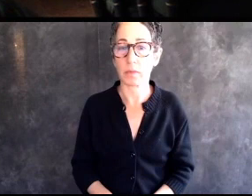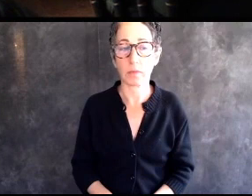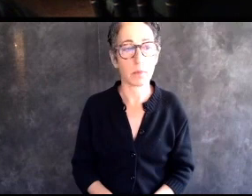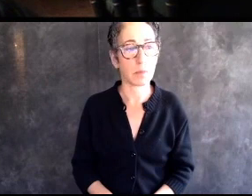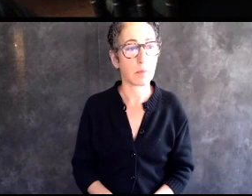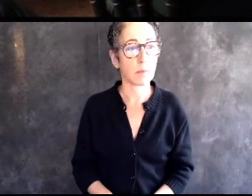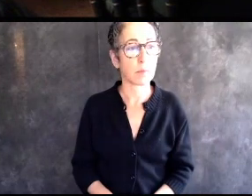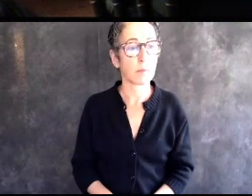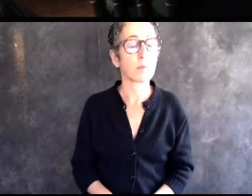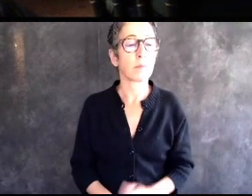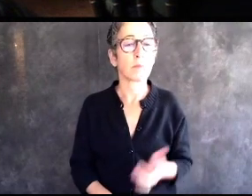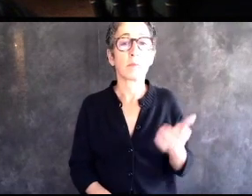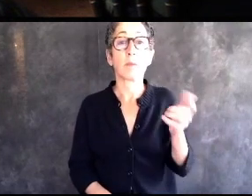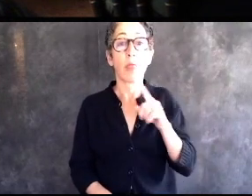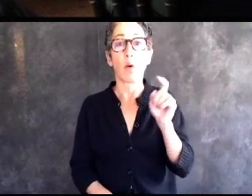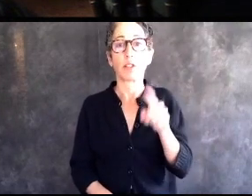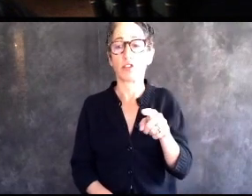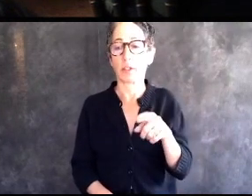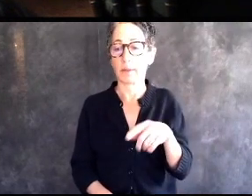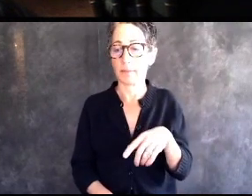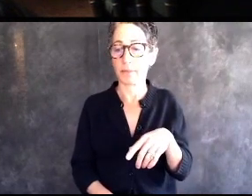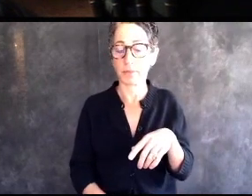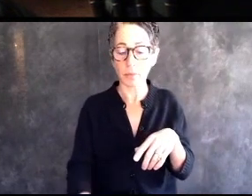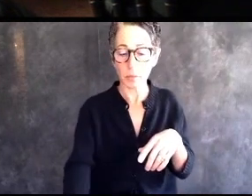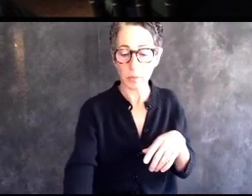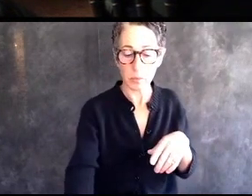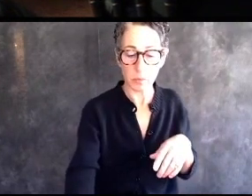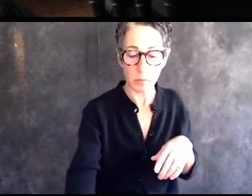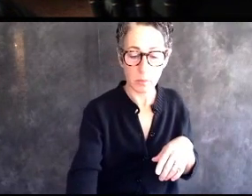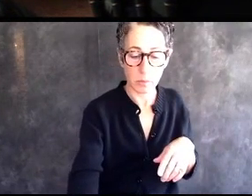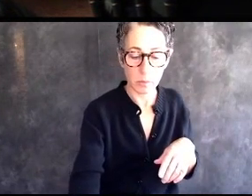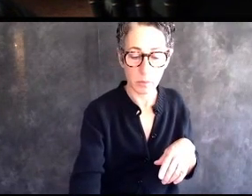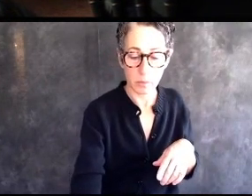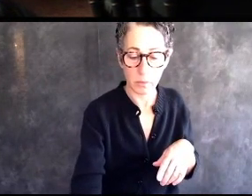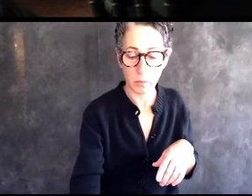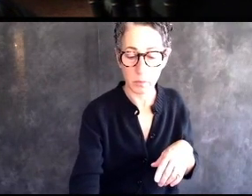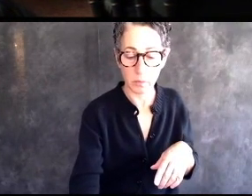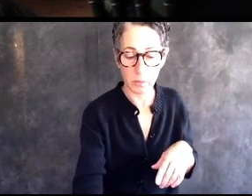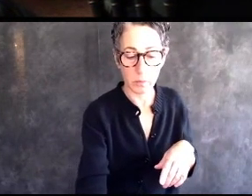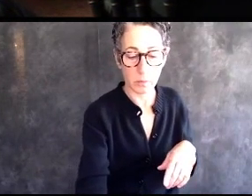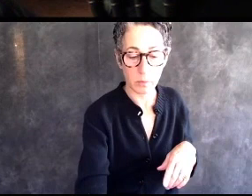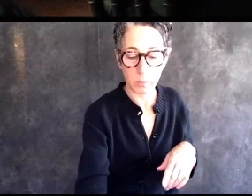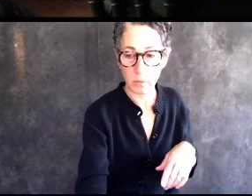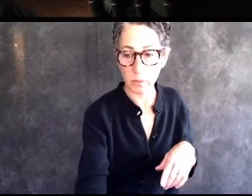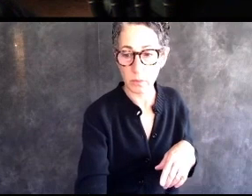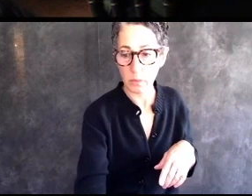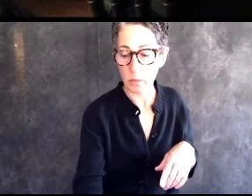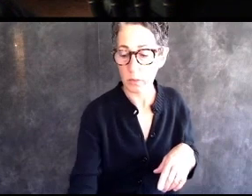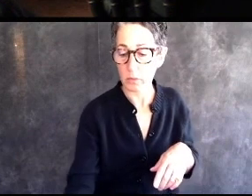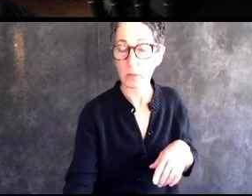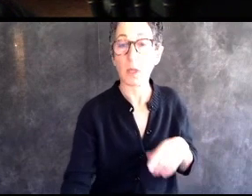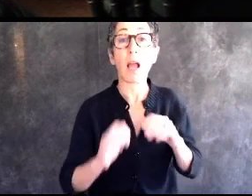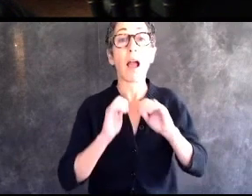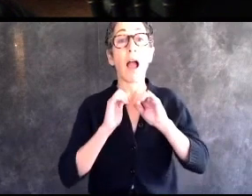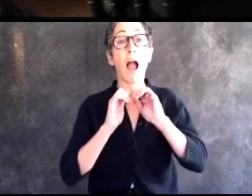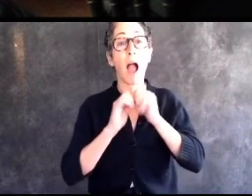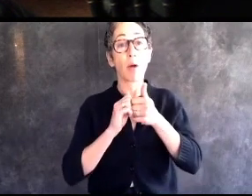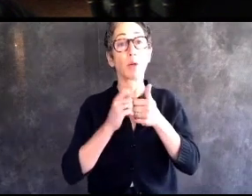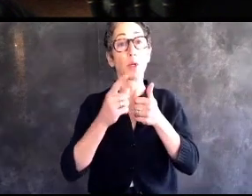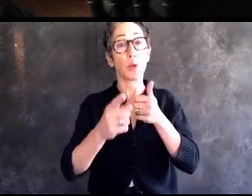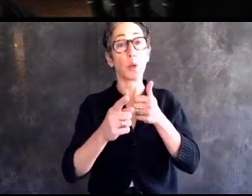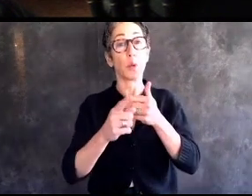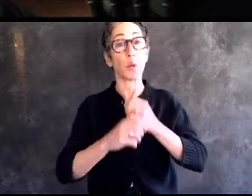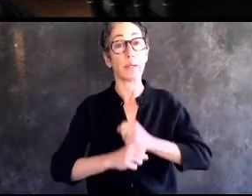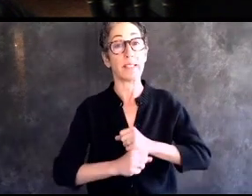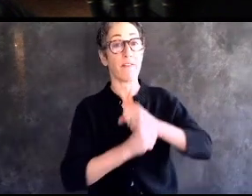which is really about how do you do all of this? How do you do this work that's both about maintaining a defensive posture when it comes to cybersecurity